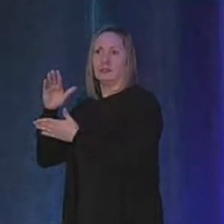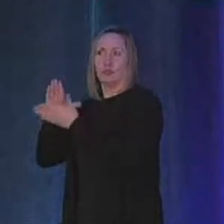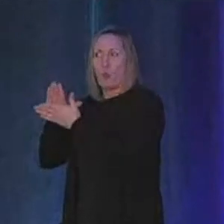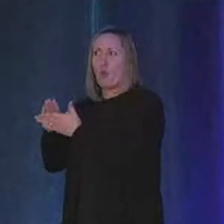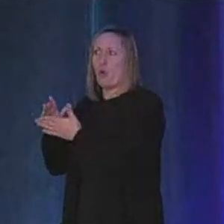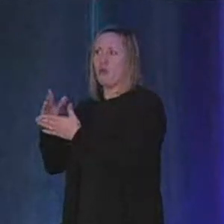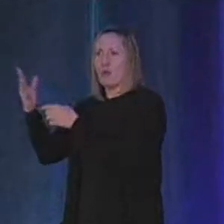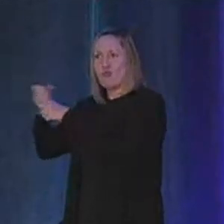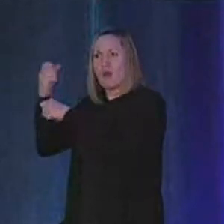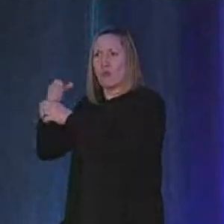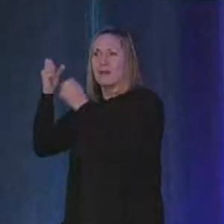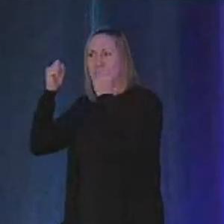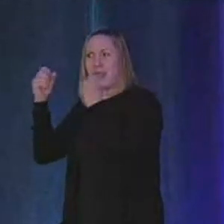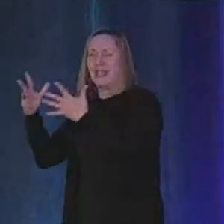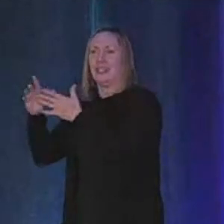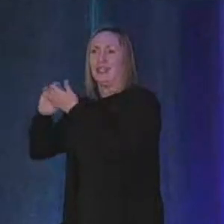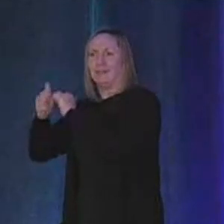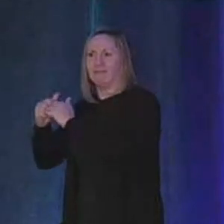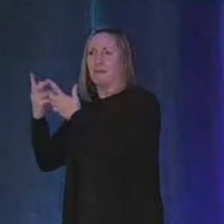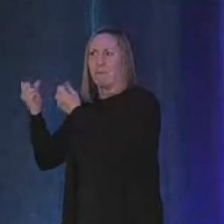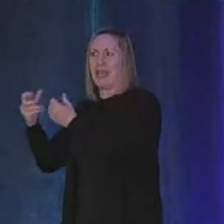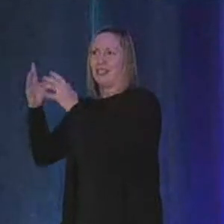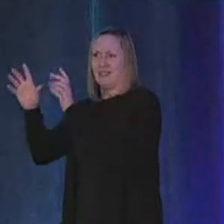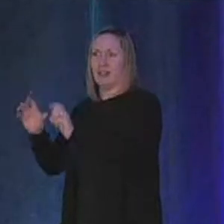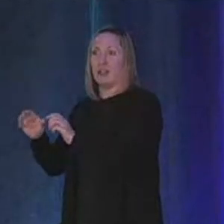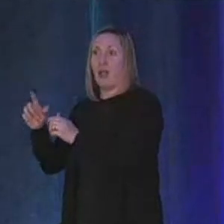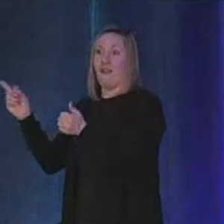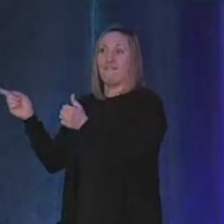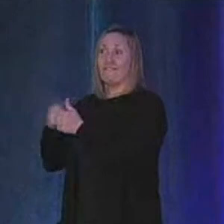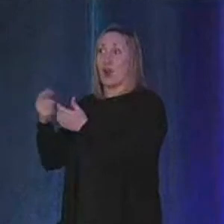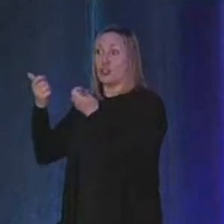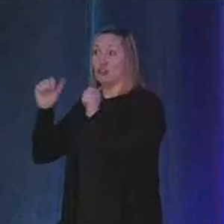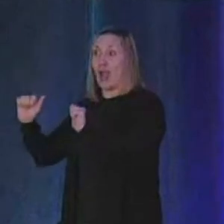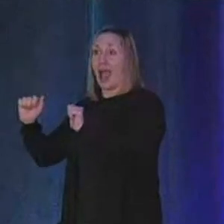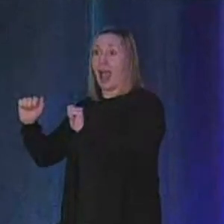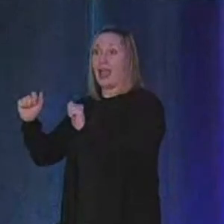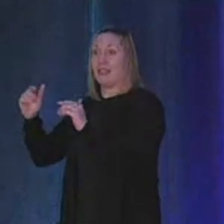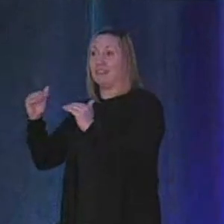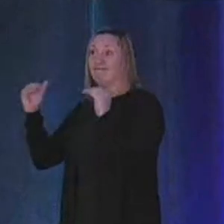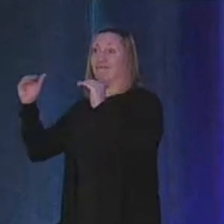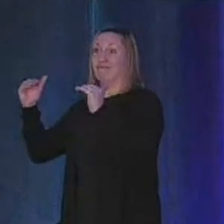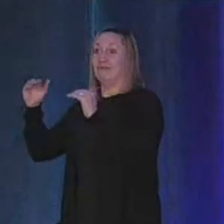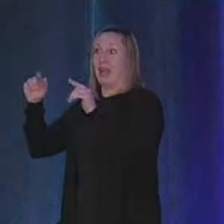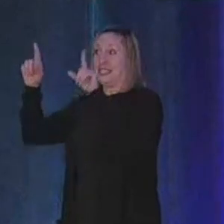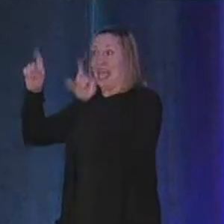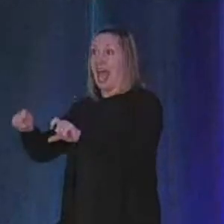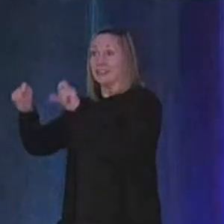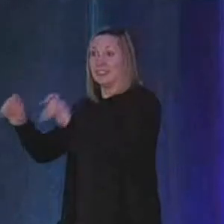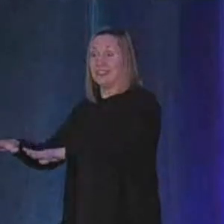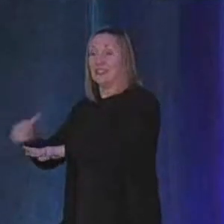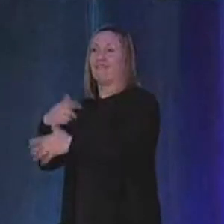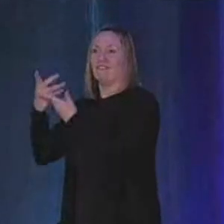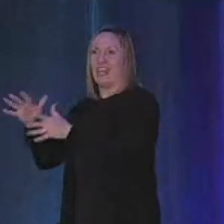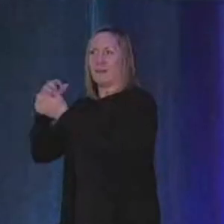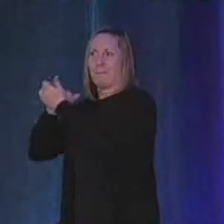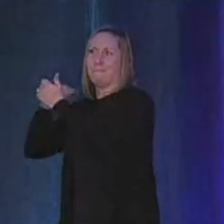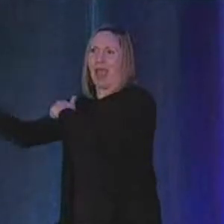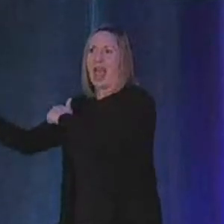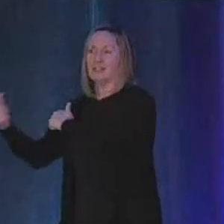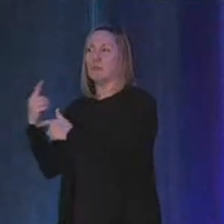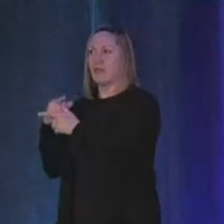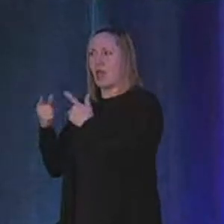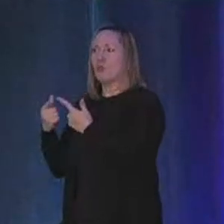lot of accolades, and she passed the bar on the first try, all the stuff you want to see. But when she started getting interviews, she got interviews at good